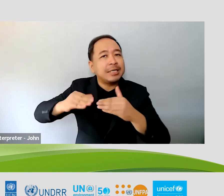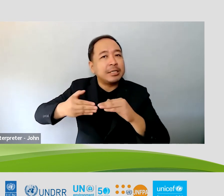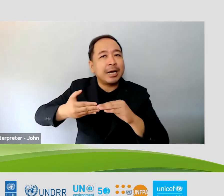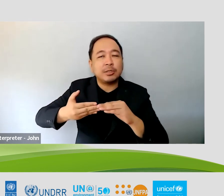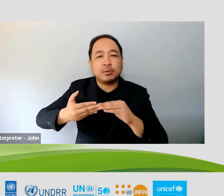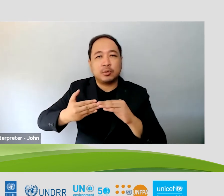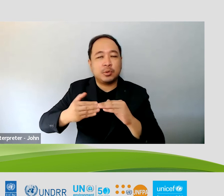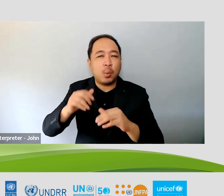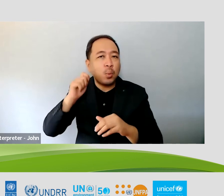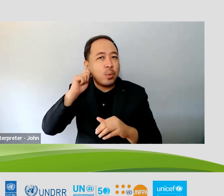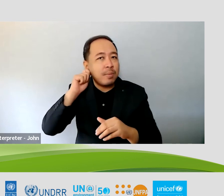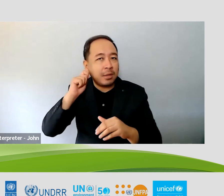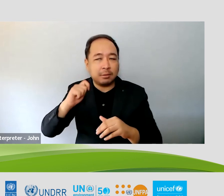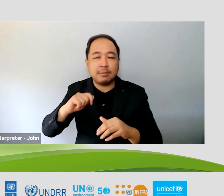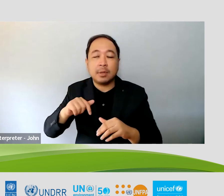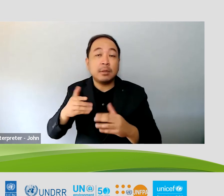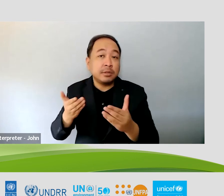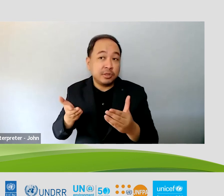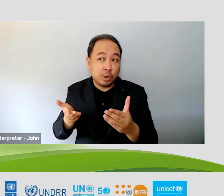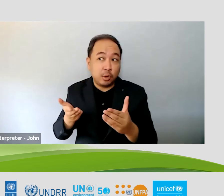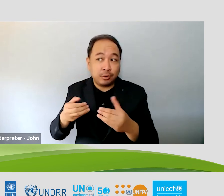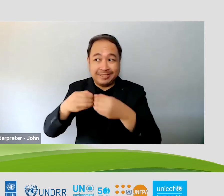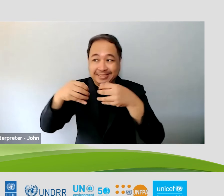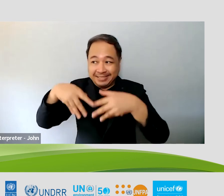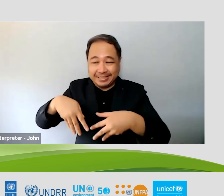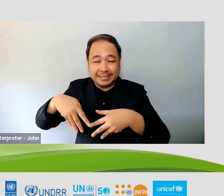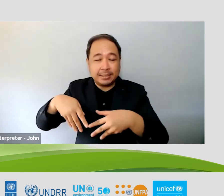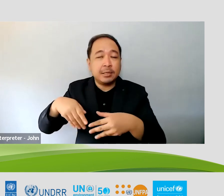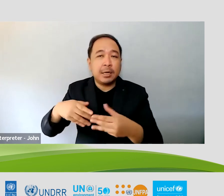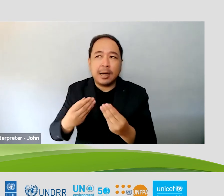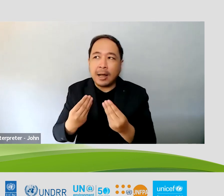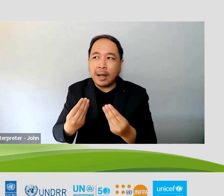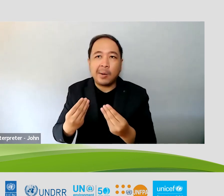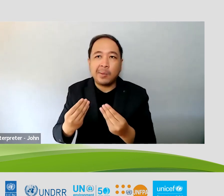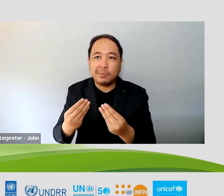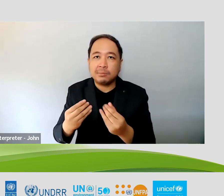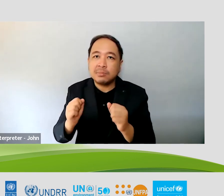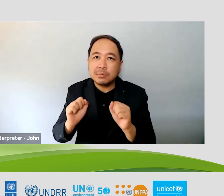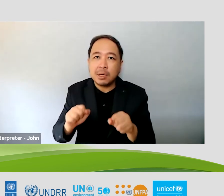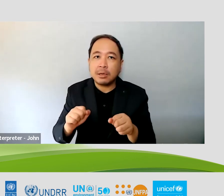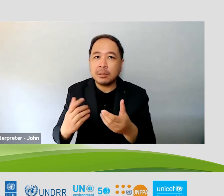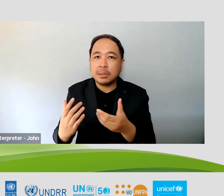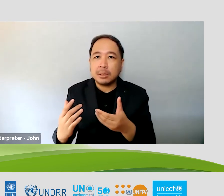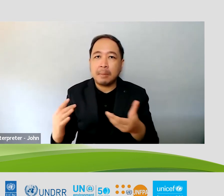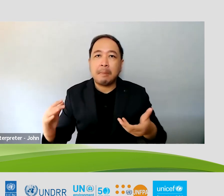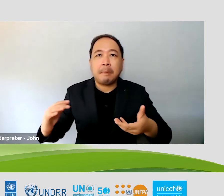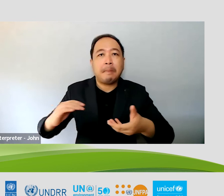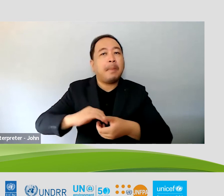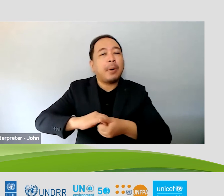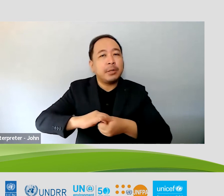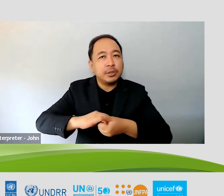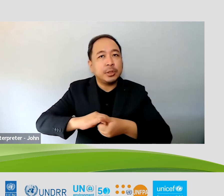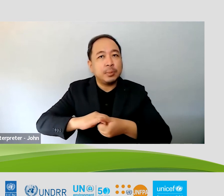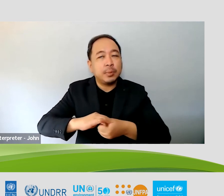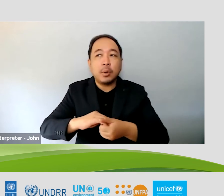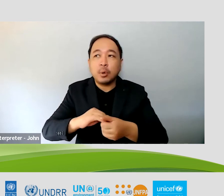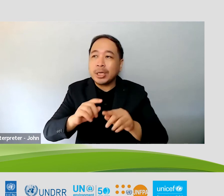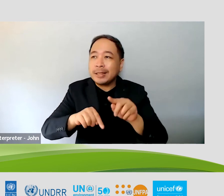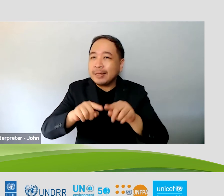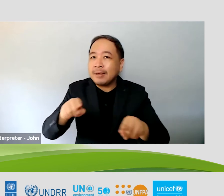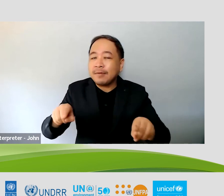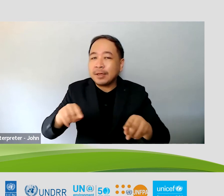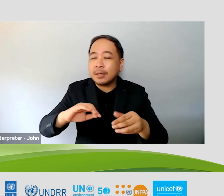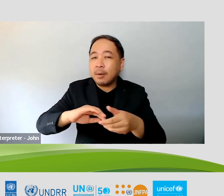issue and how we can get this opportunity to make partnership through the ESCAP or other organization. Thank